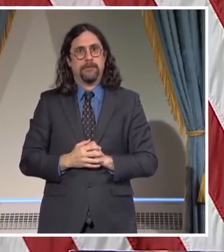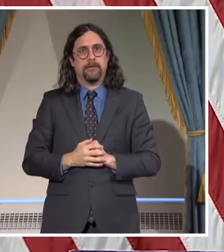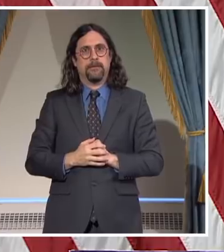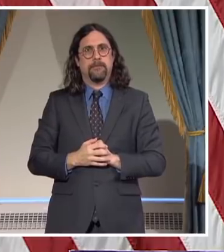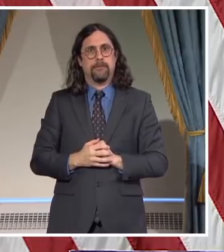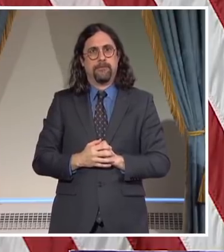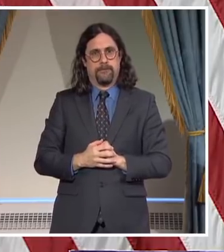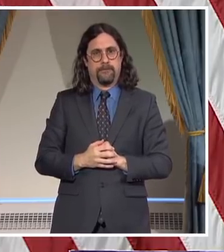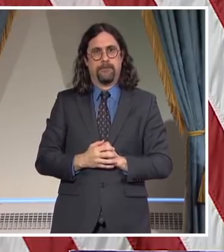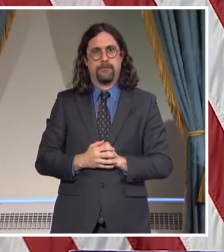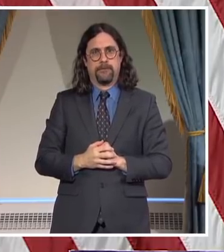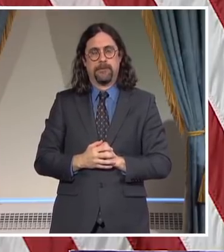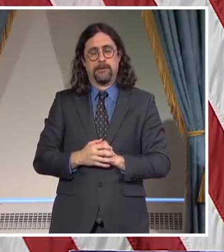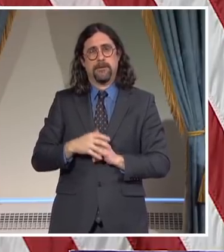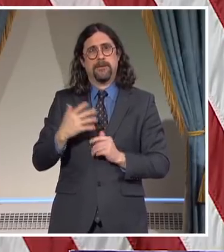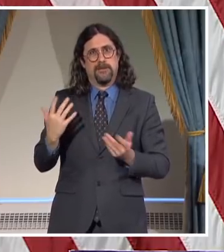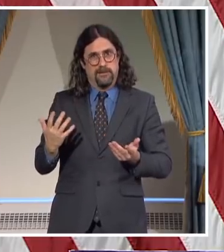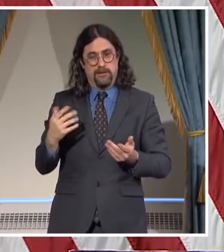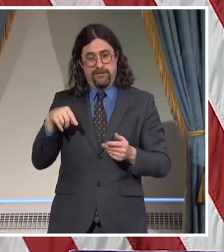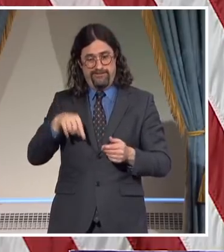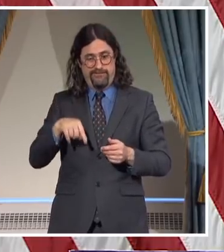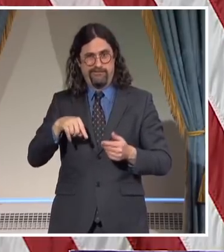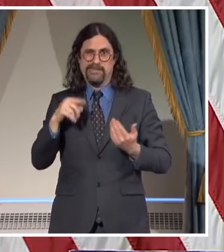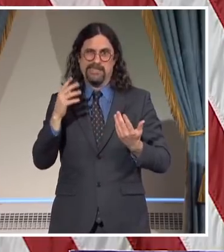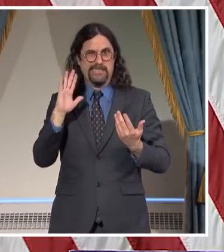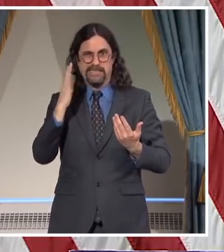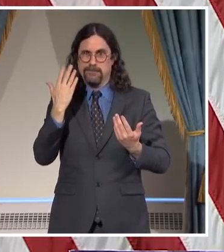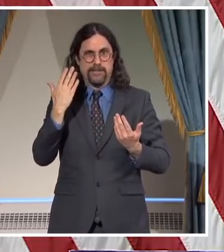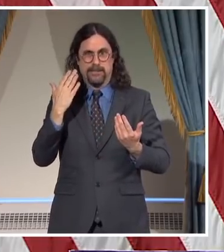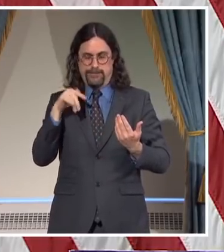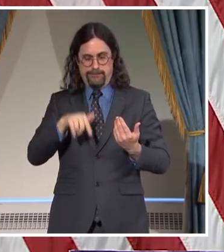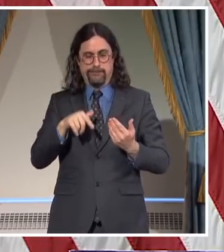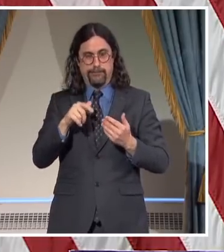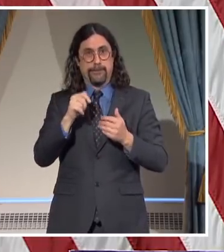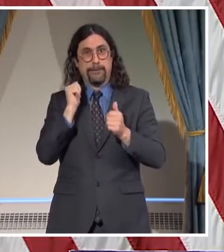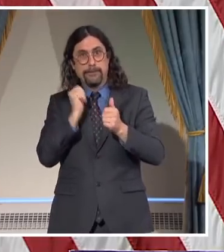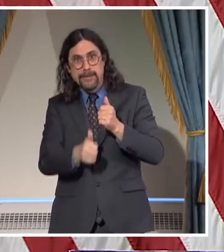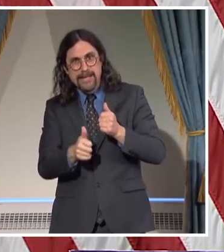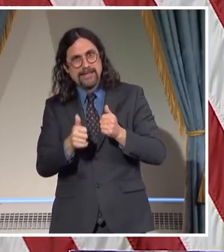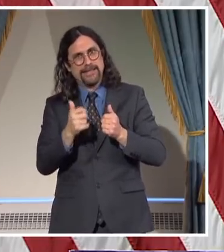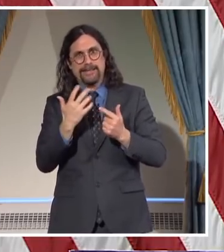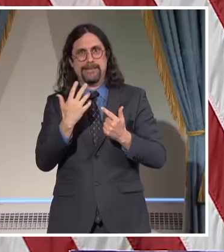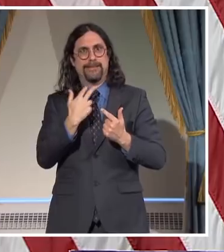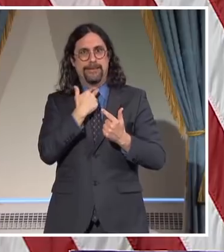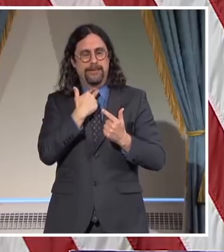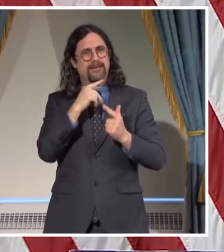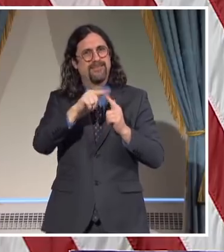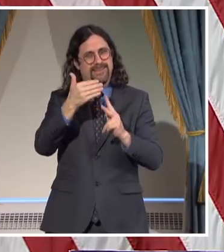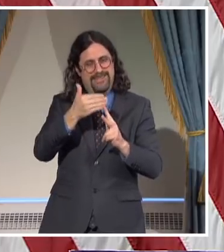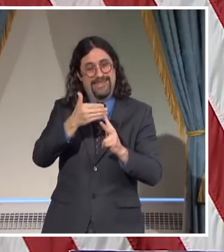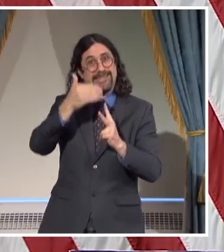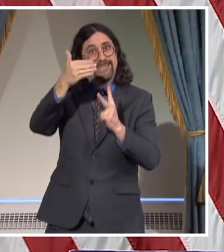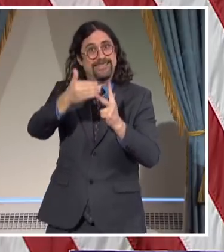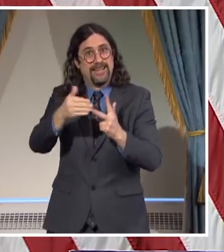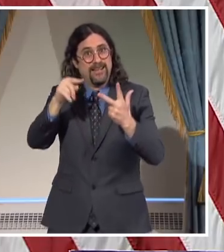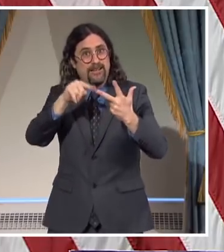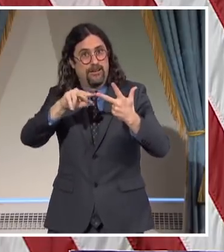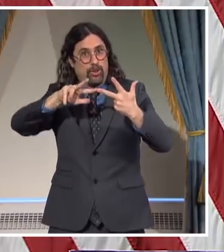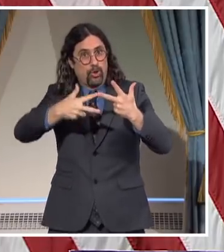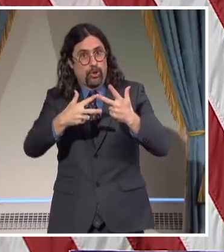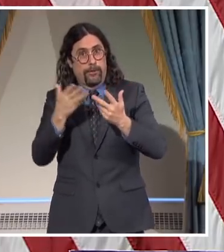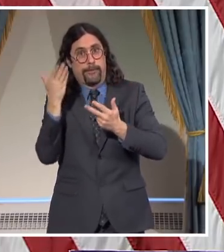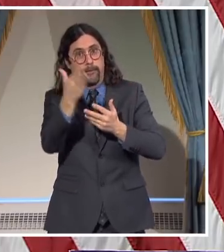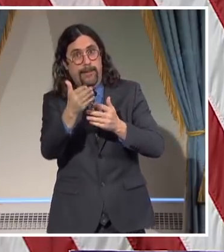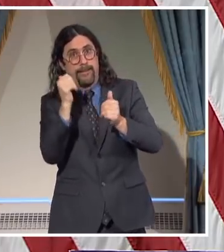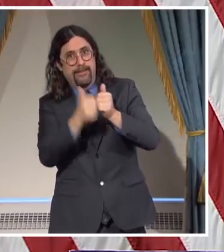weeks that will address this problem immediately. I reached out today to Senator Schumer. I reached out to Speaker Pelosi,